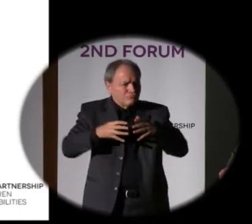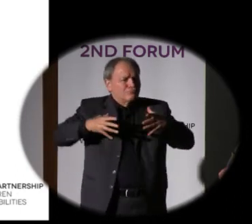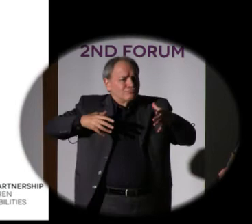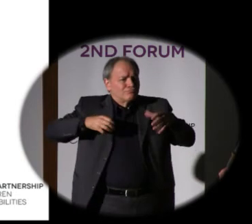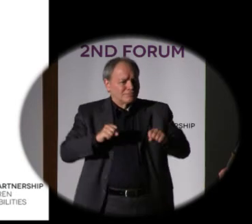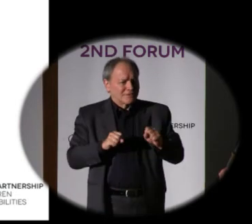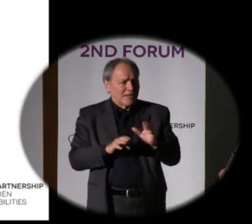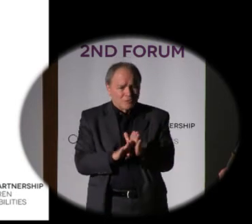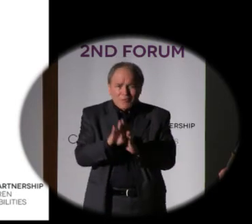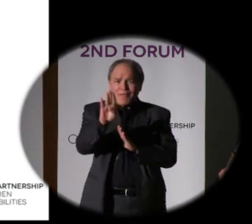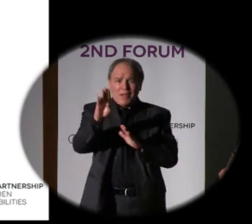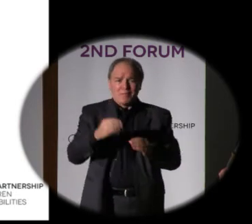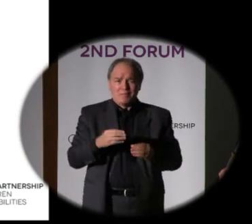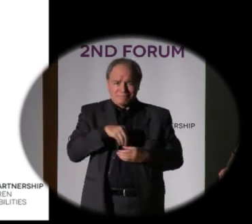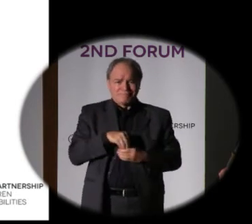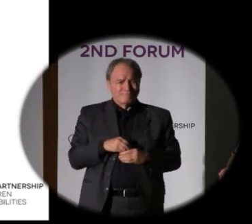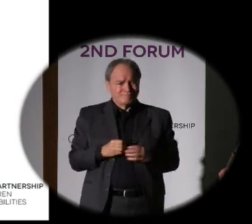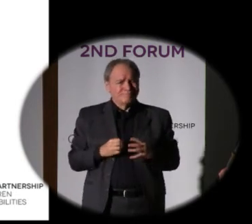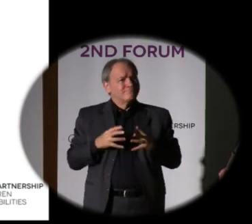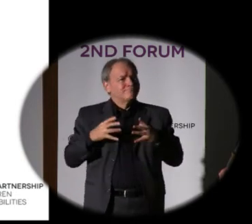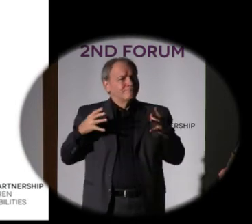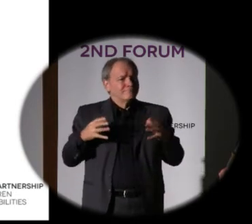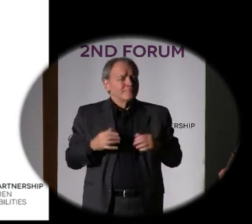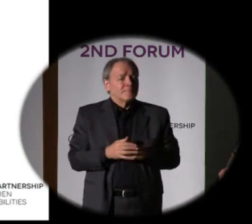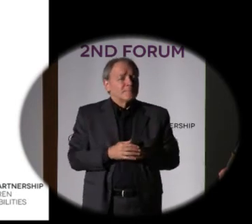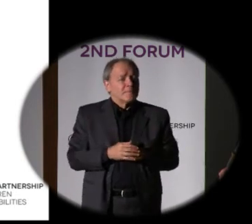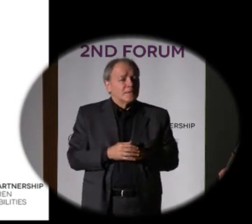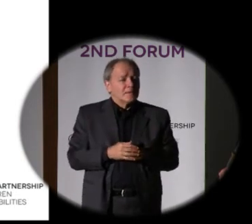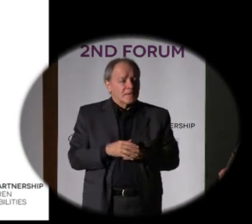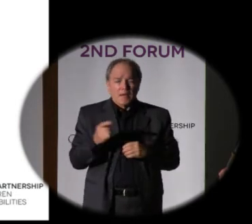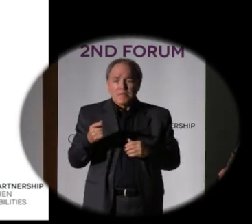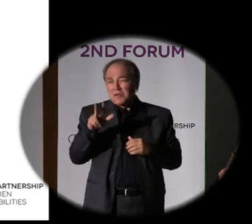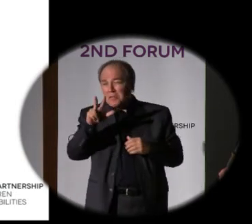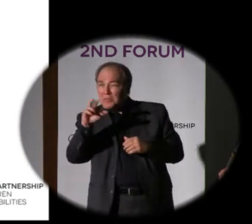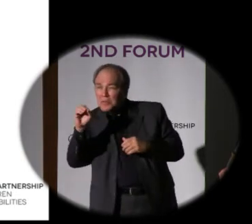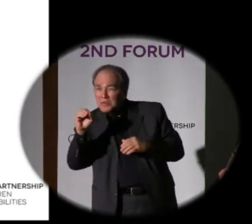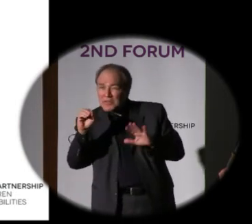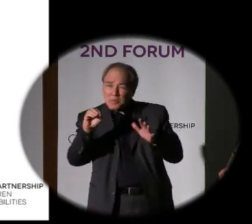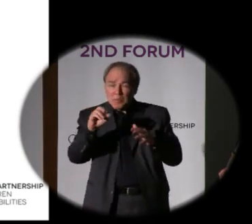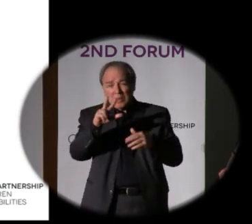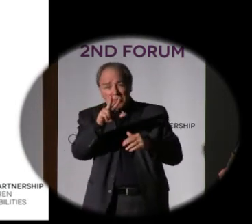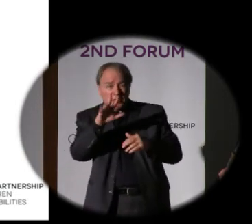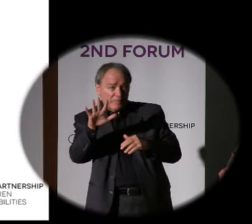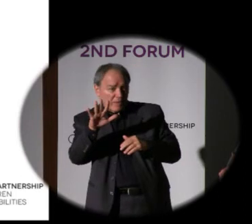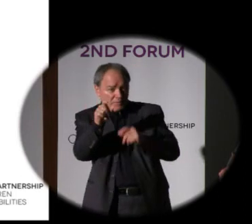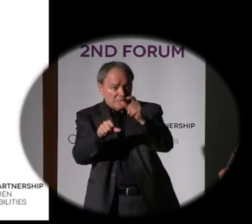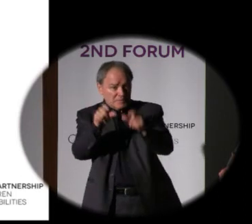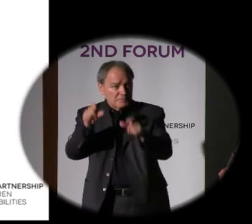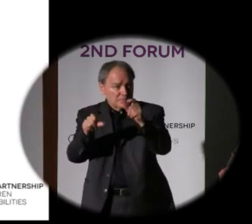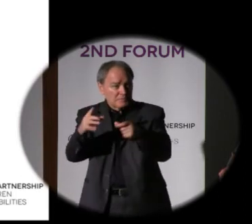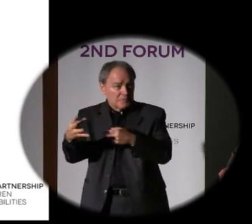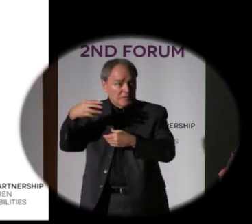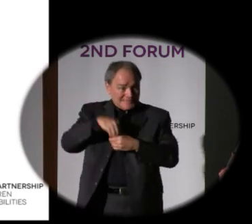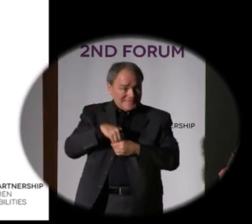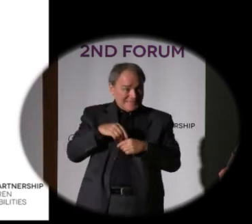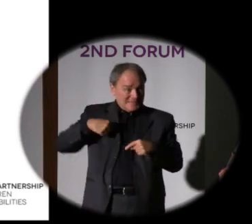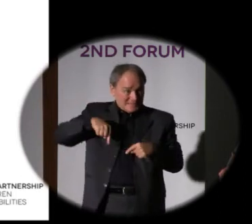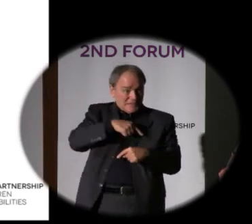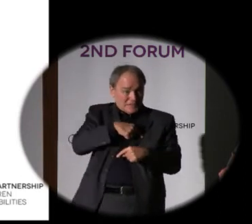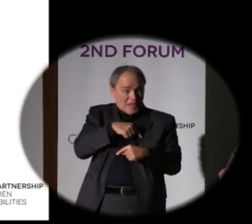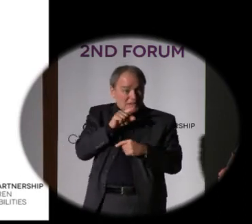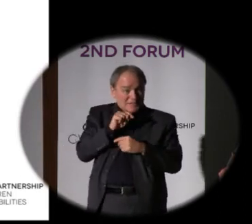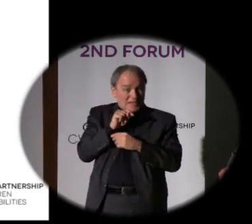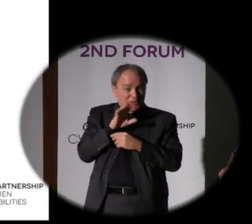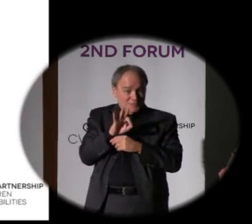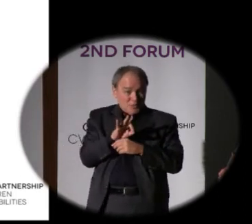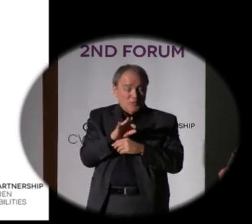idea of what we're doing. There are about 30 or 35 folks currently engaged in the ECD work. Now that you know that this